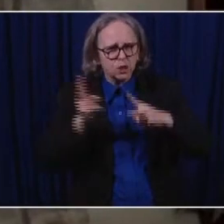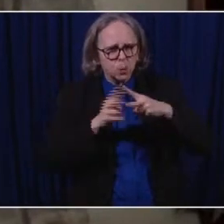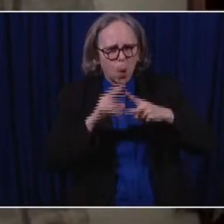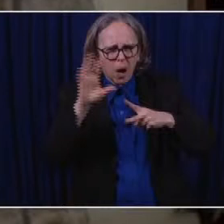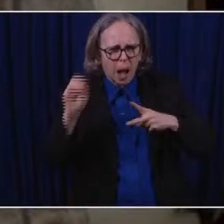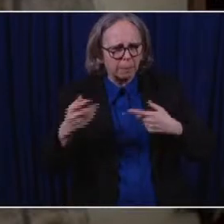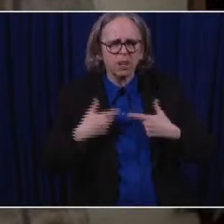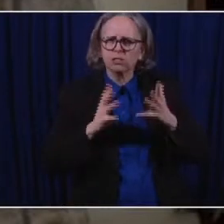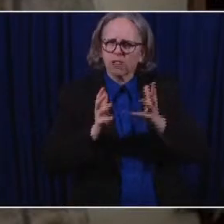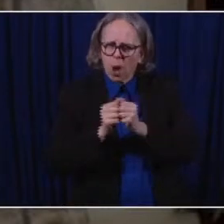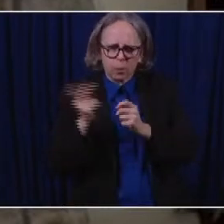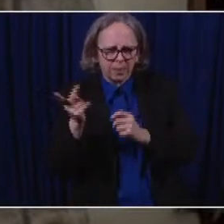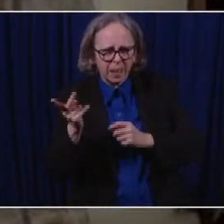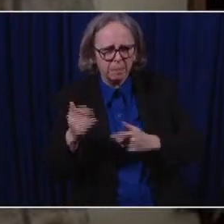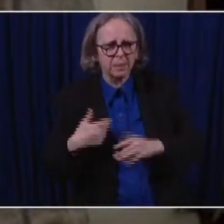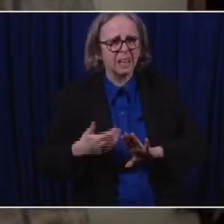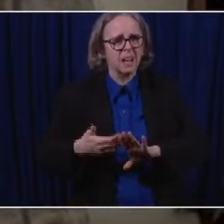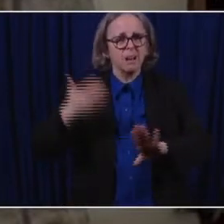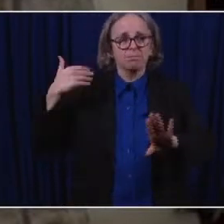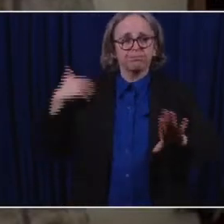at the time,